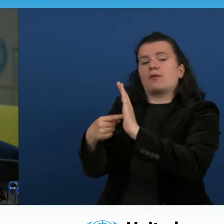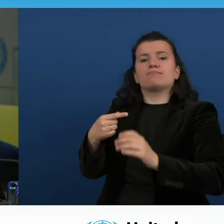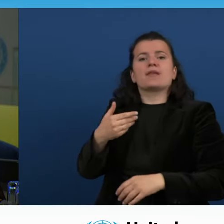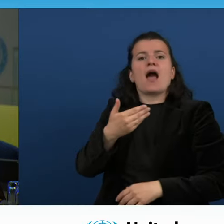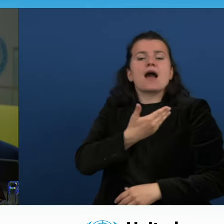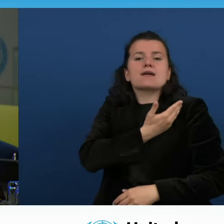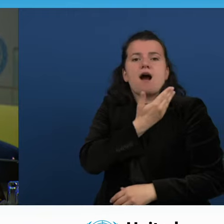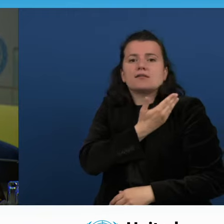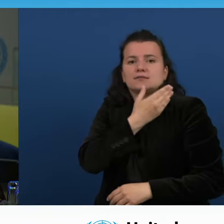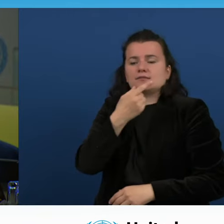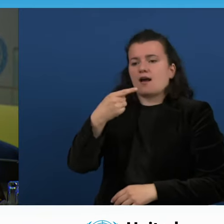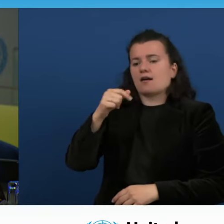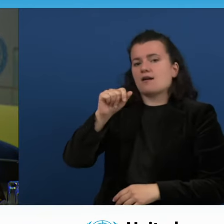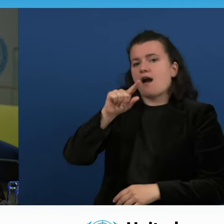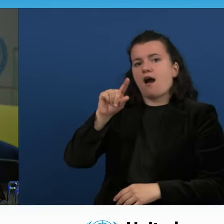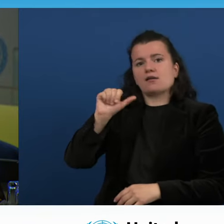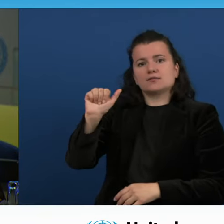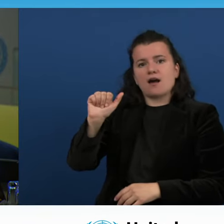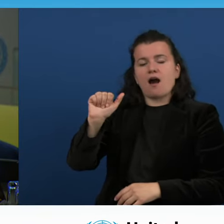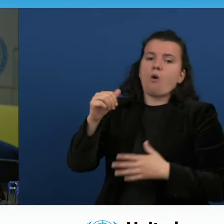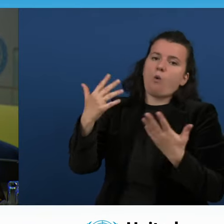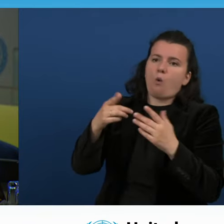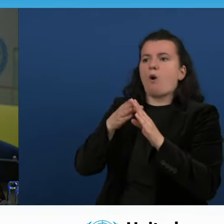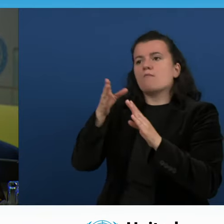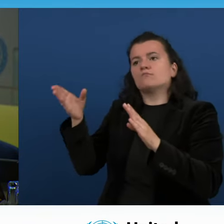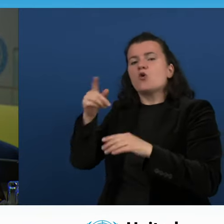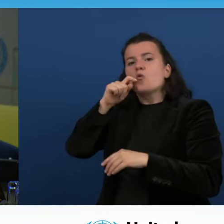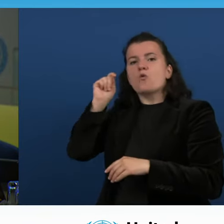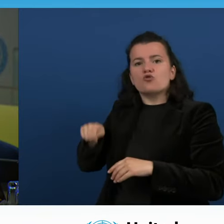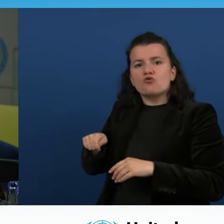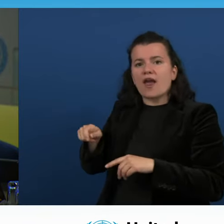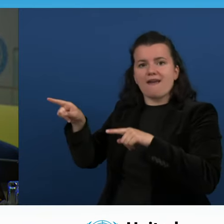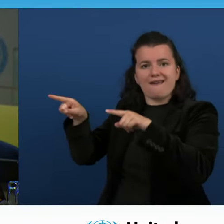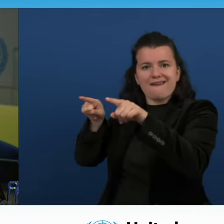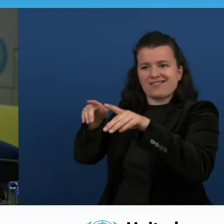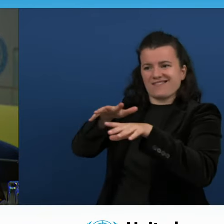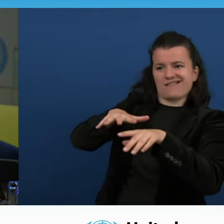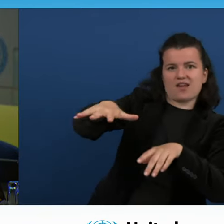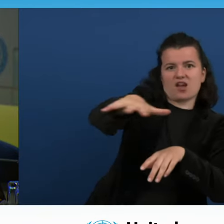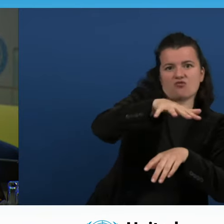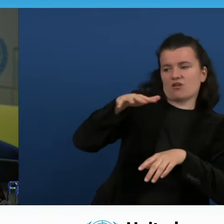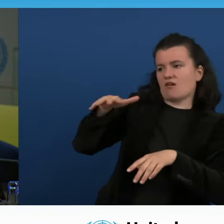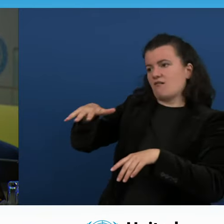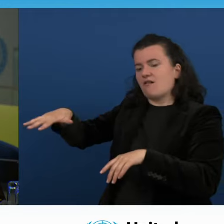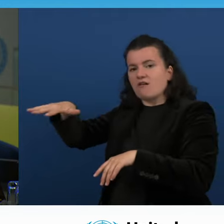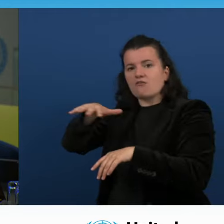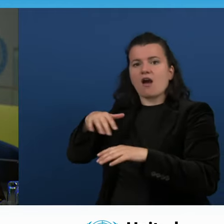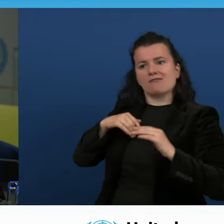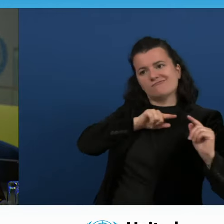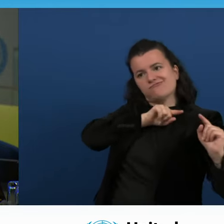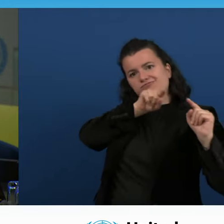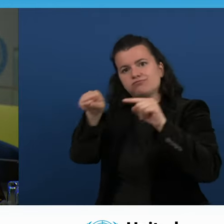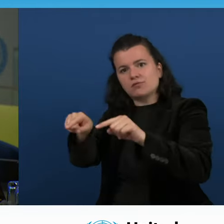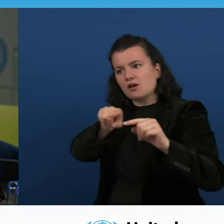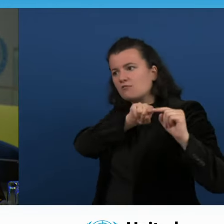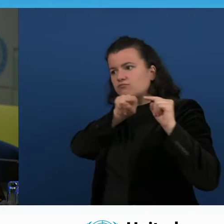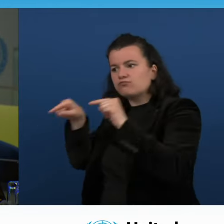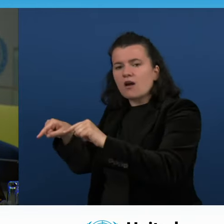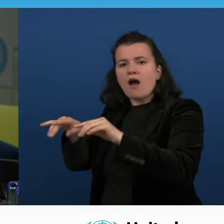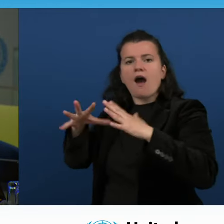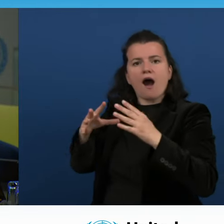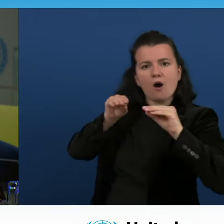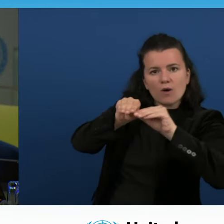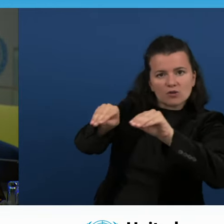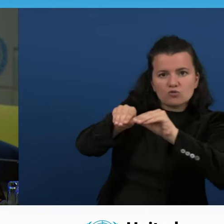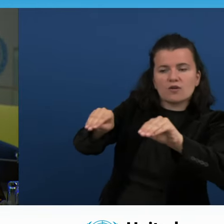are now out of school to leverage those tools, to be able to get connected, get access to education and healthcare. So yeah, there are definitely a lot of ways in which youth can